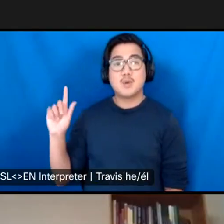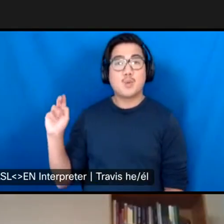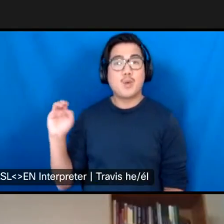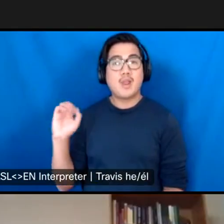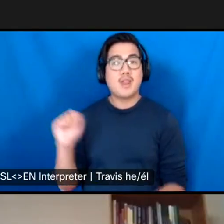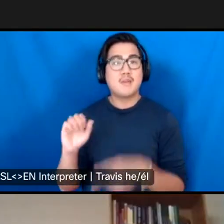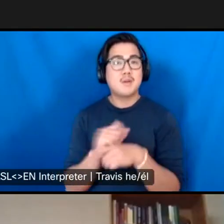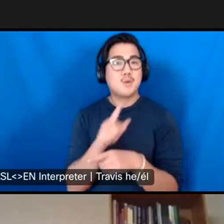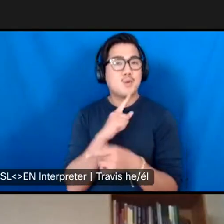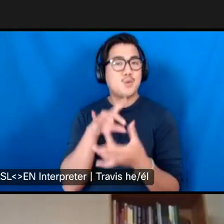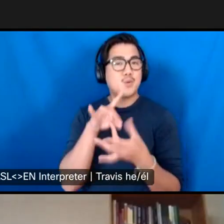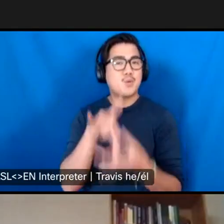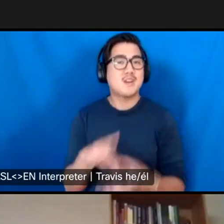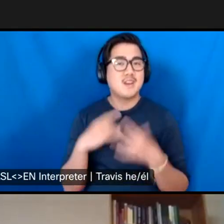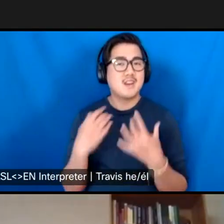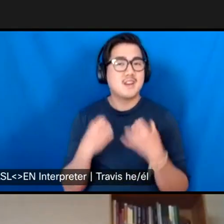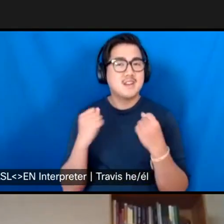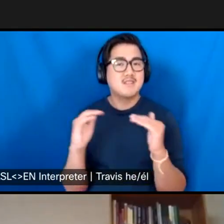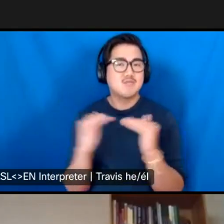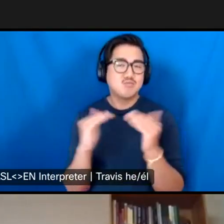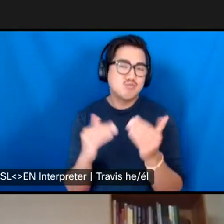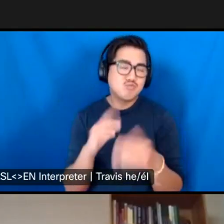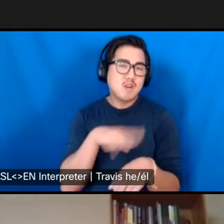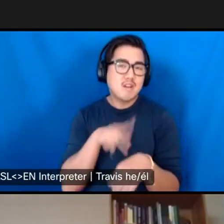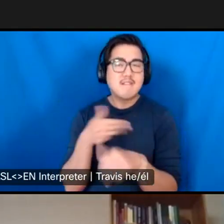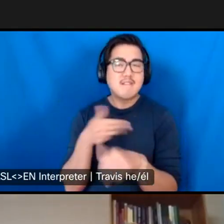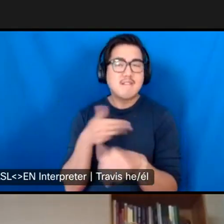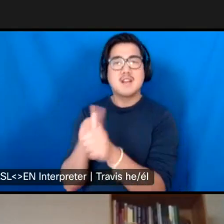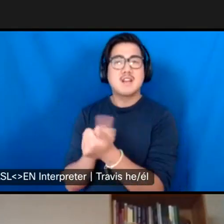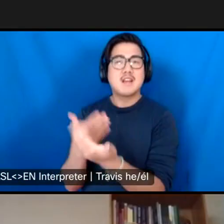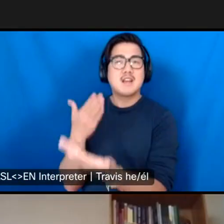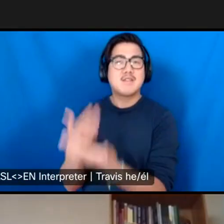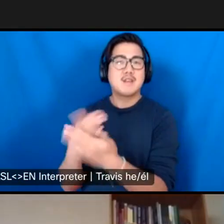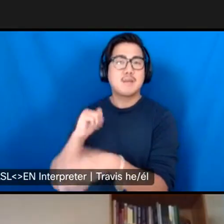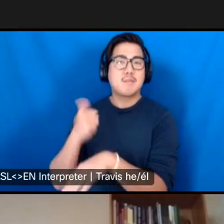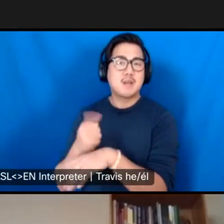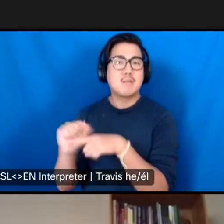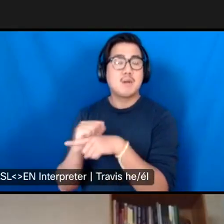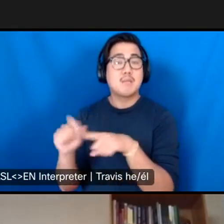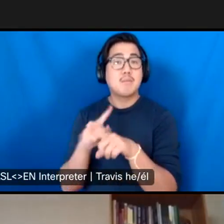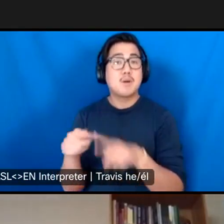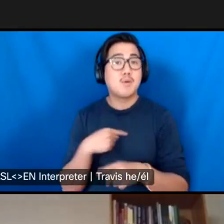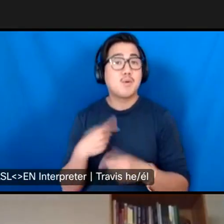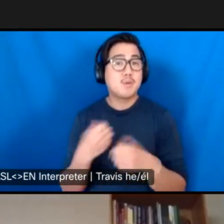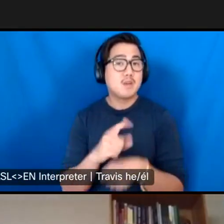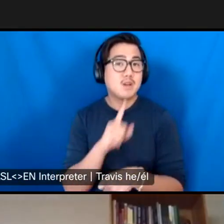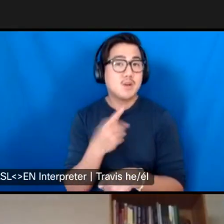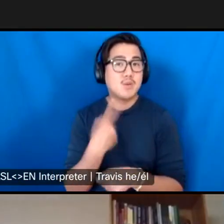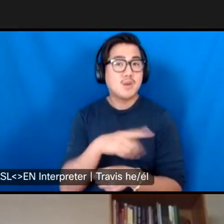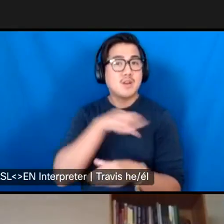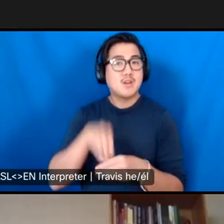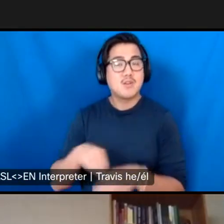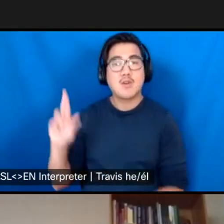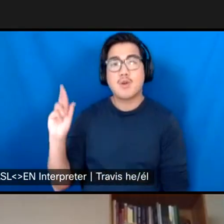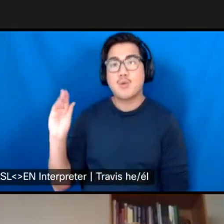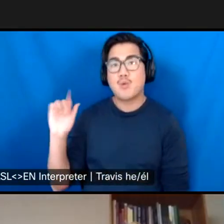healing justice, of course, following evidence based practice, but we make ensure that we have racial and cultural responsive